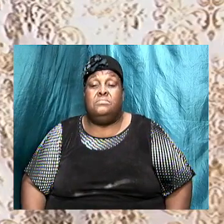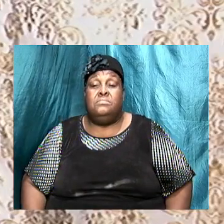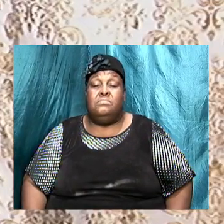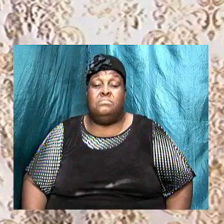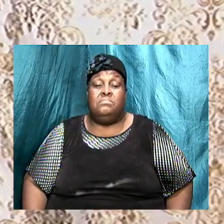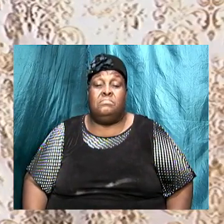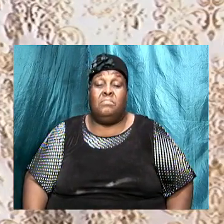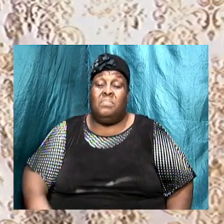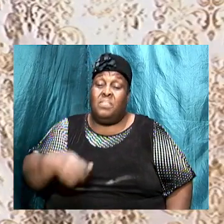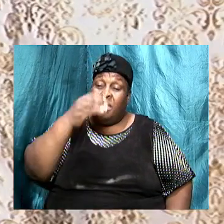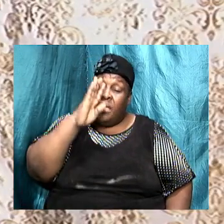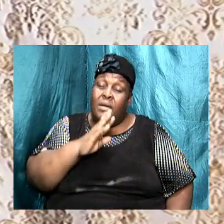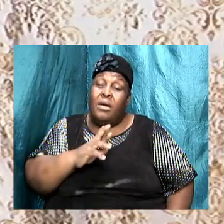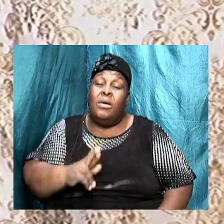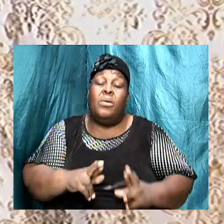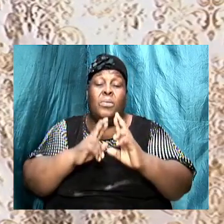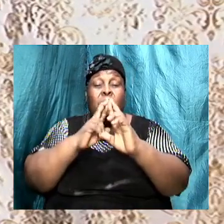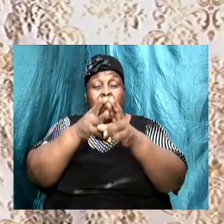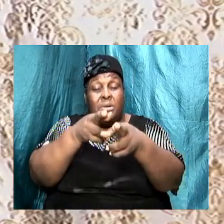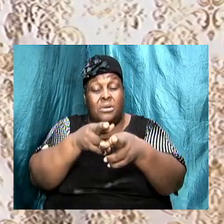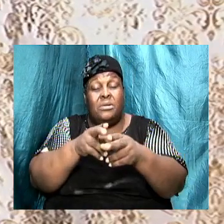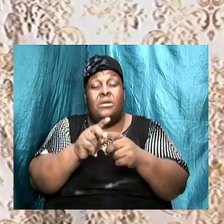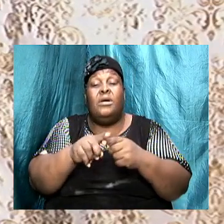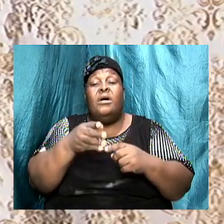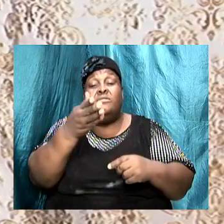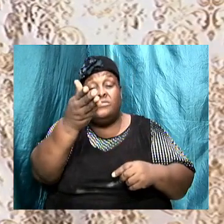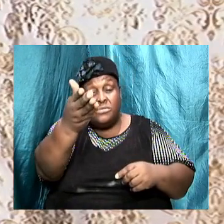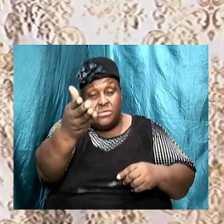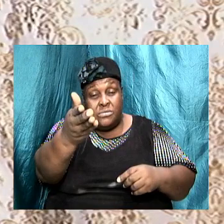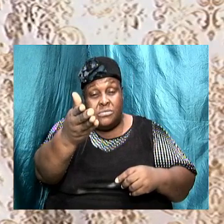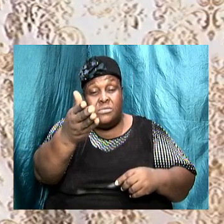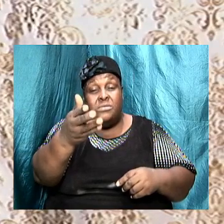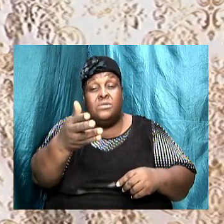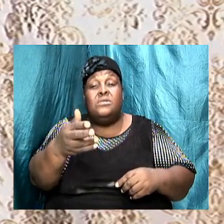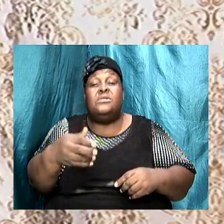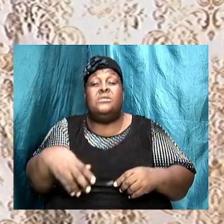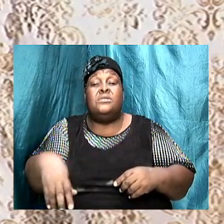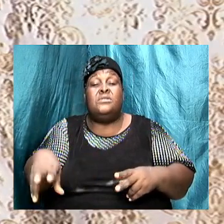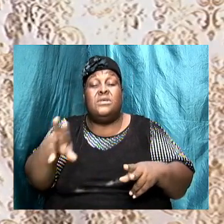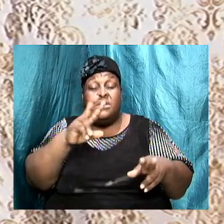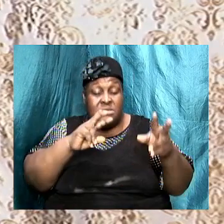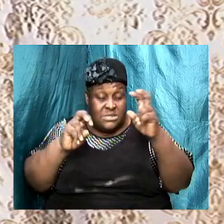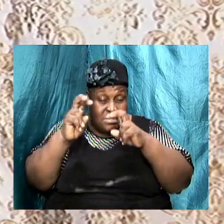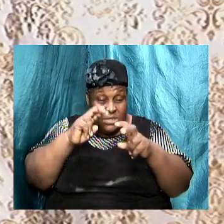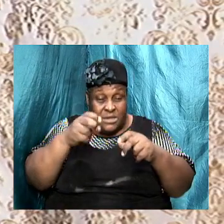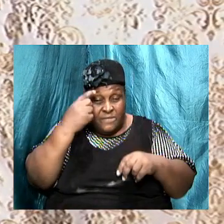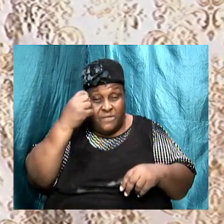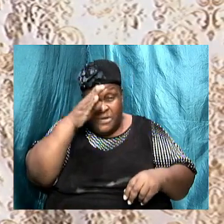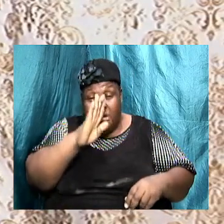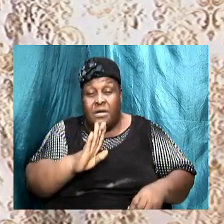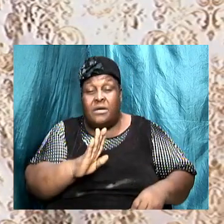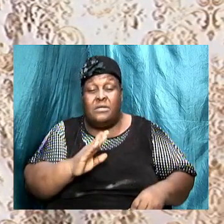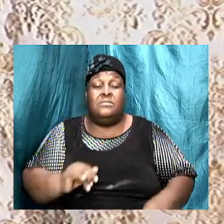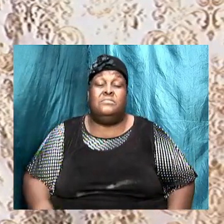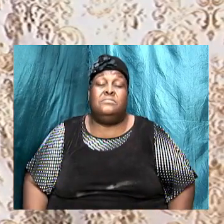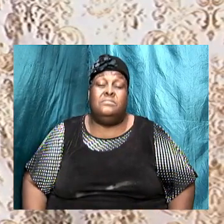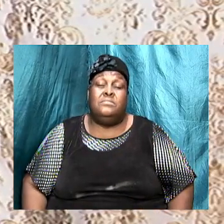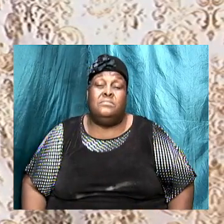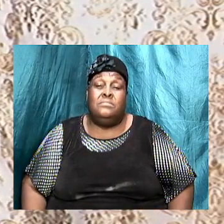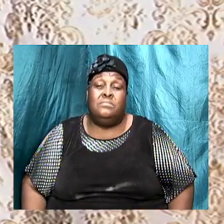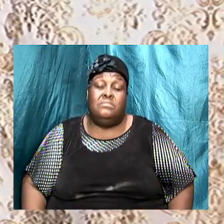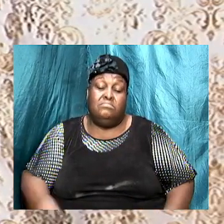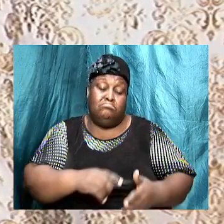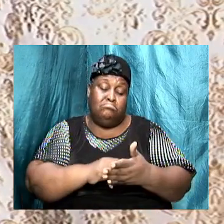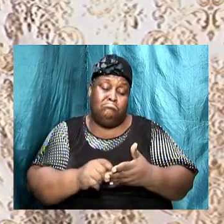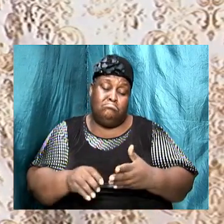And that God is a rewarder of them that diligently seek him. The writer, as he